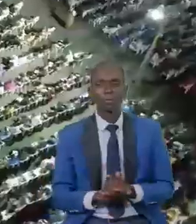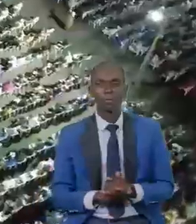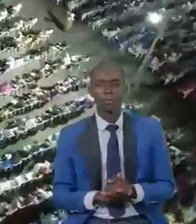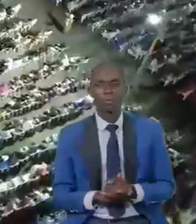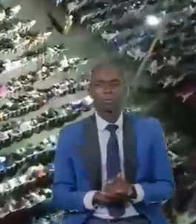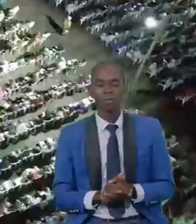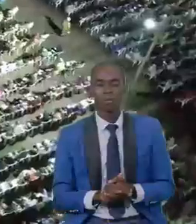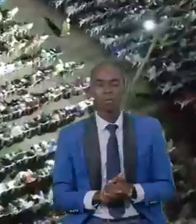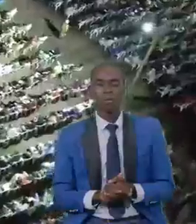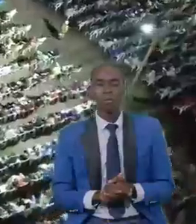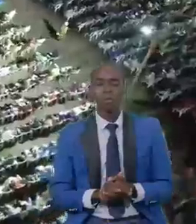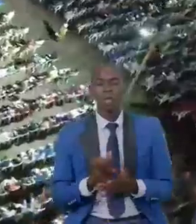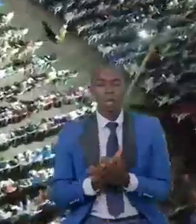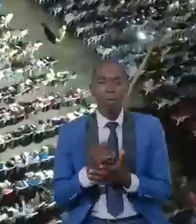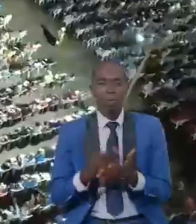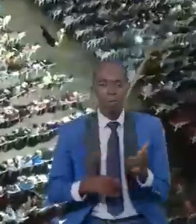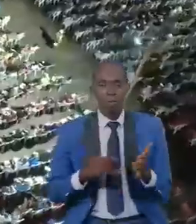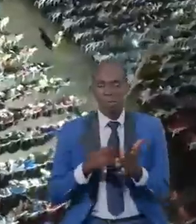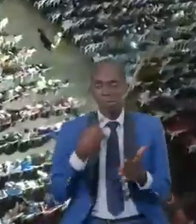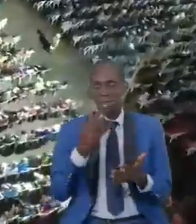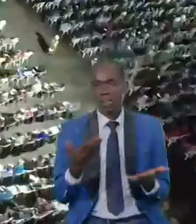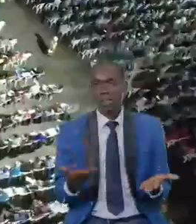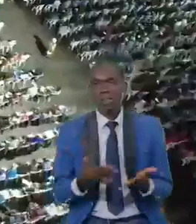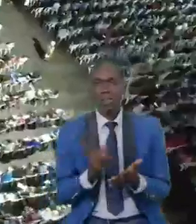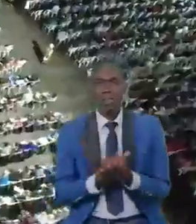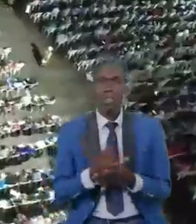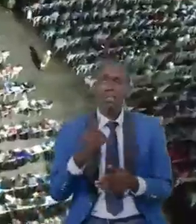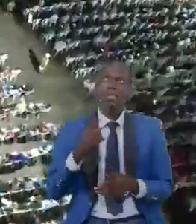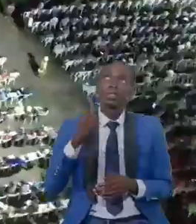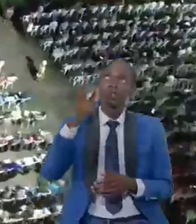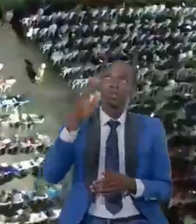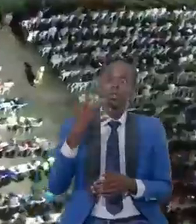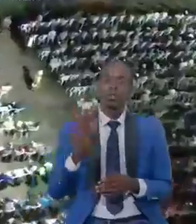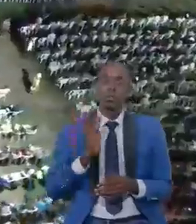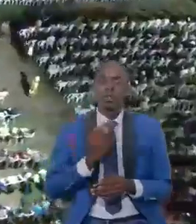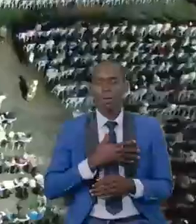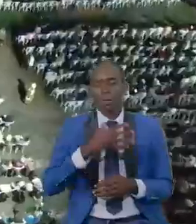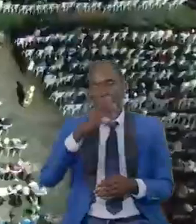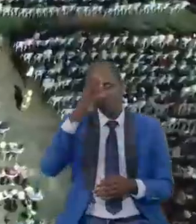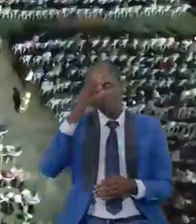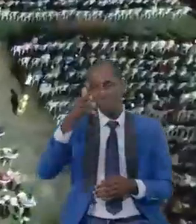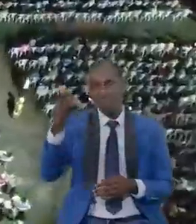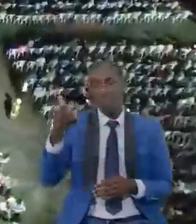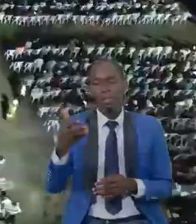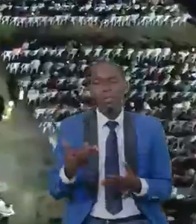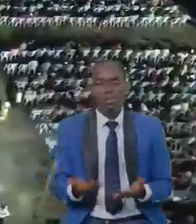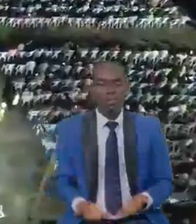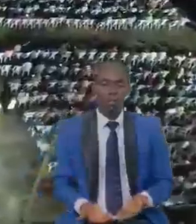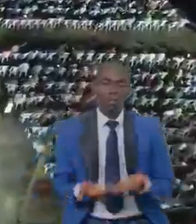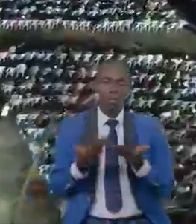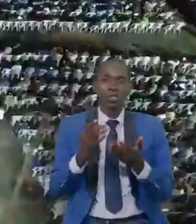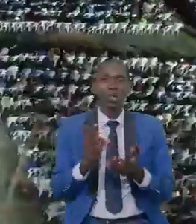That's what he's saying here, the God of our fathers raised up Jesus,